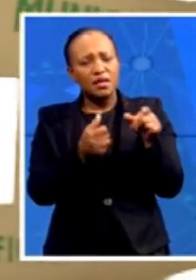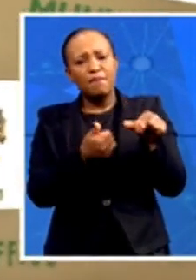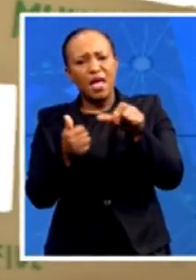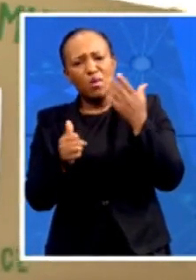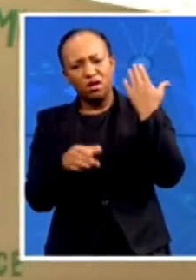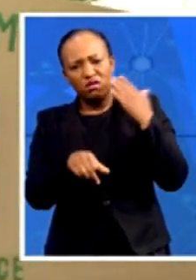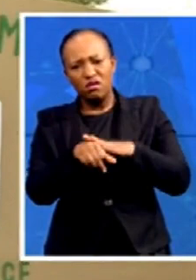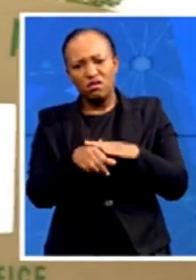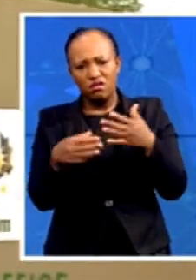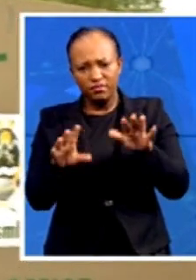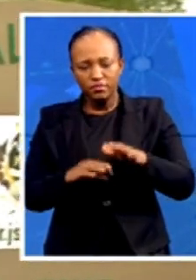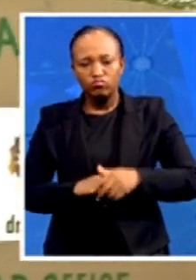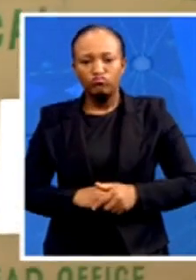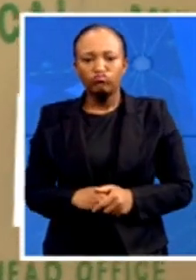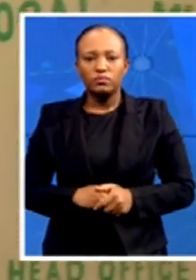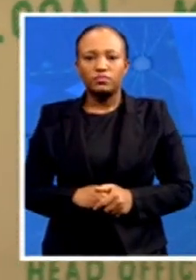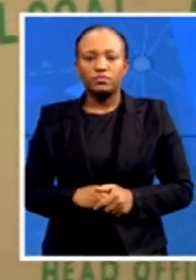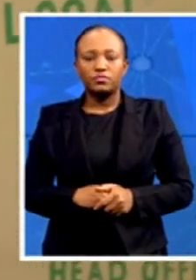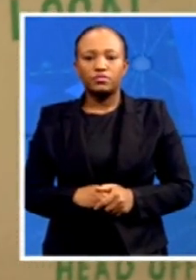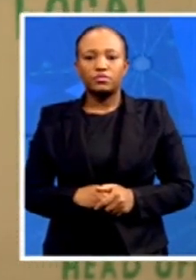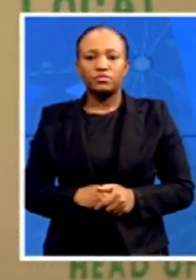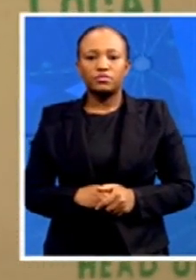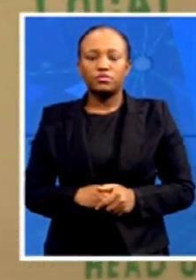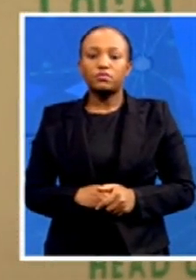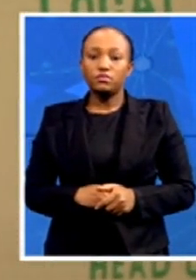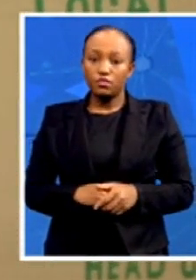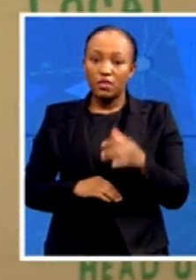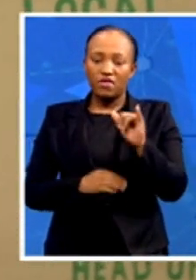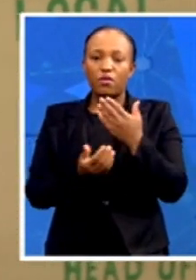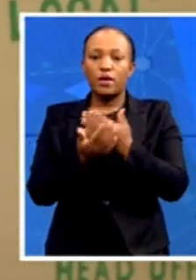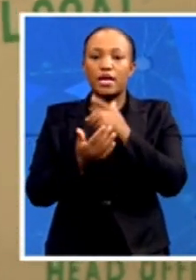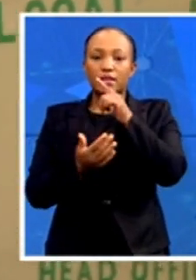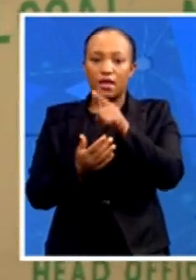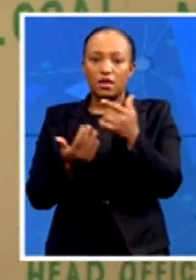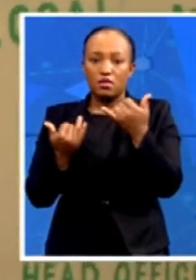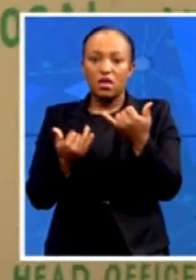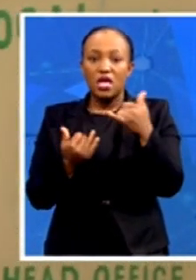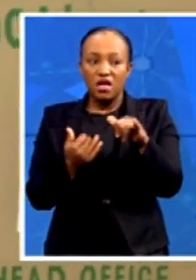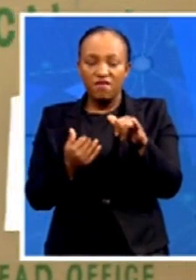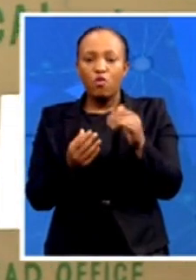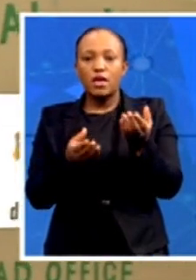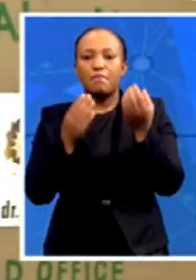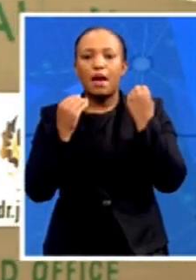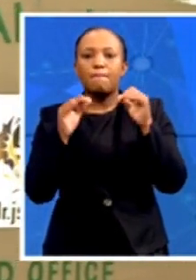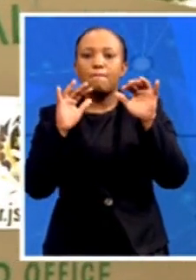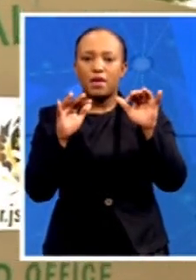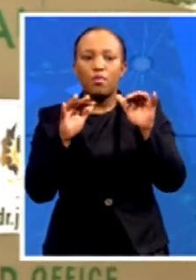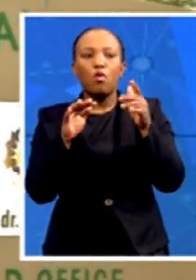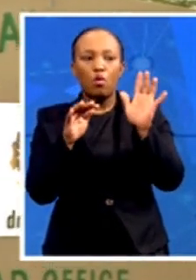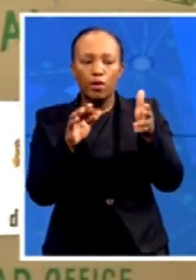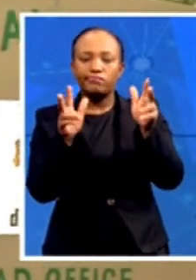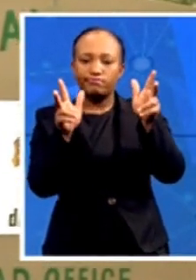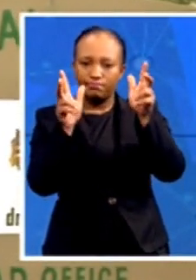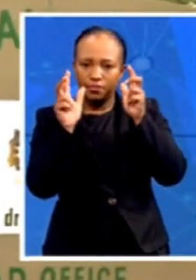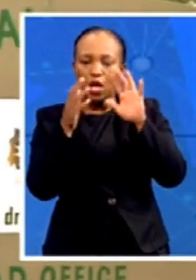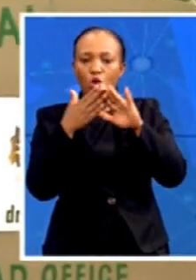If I can say to you, if we get the right people who can listen to the community or who can listen to the people who are come up with an opinion,